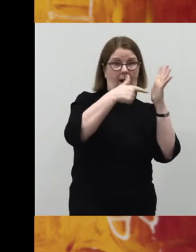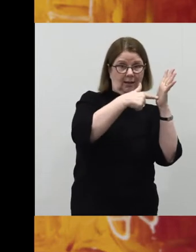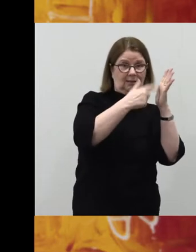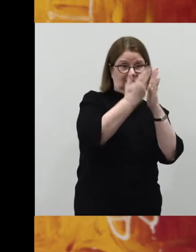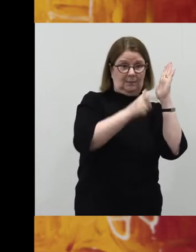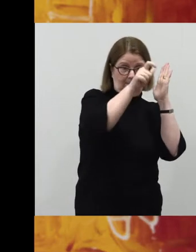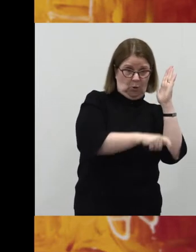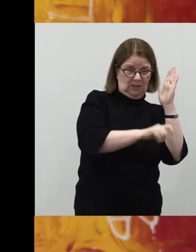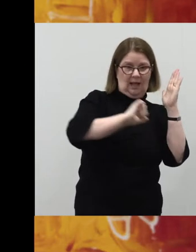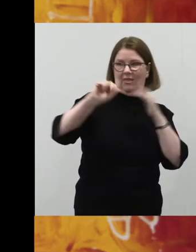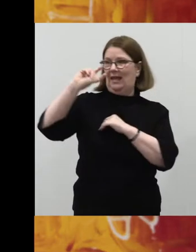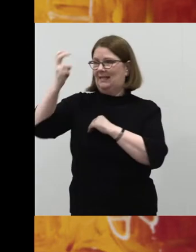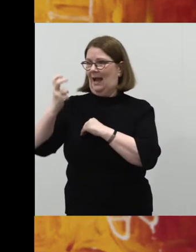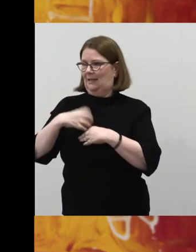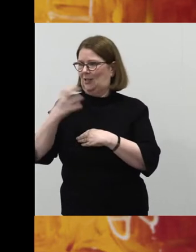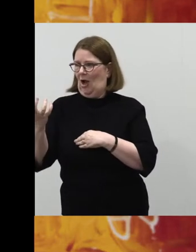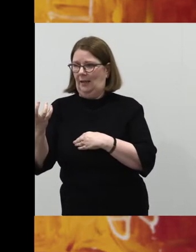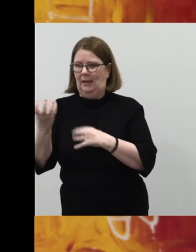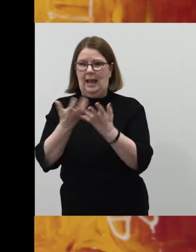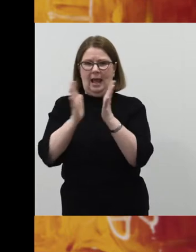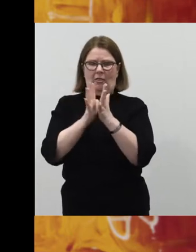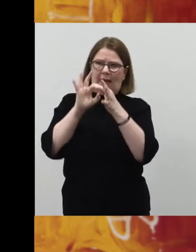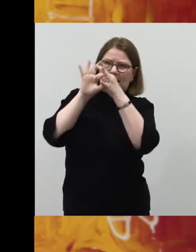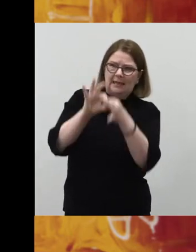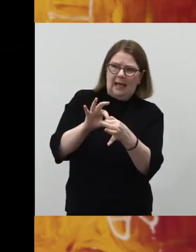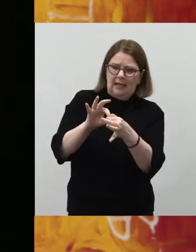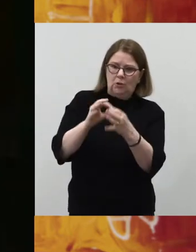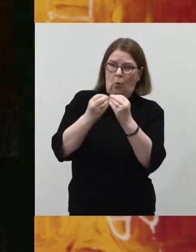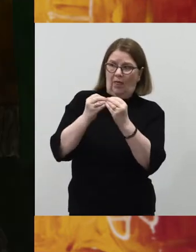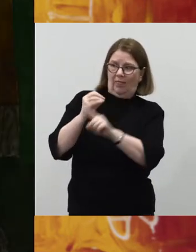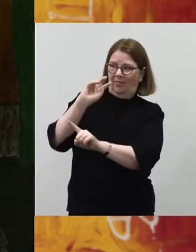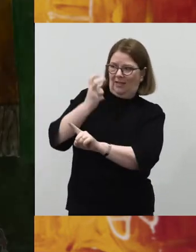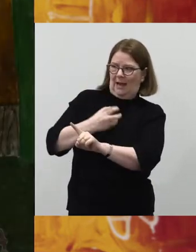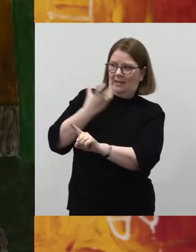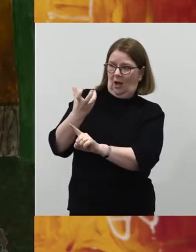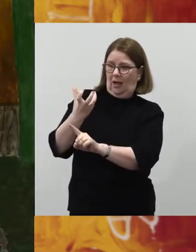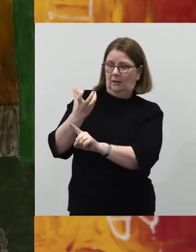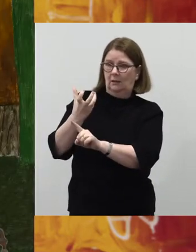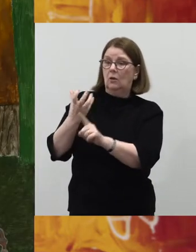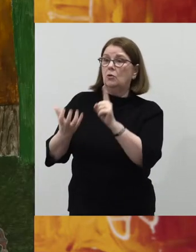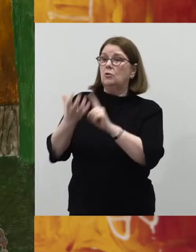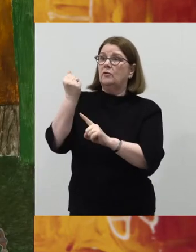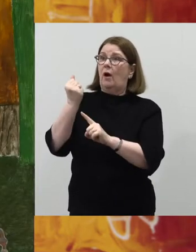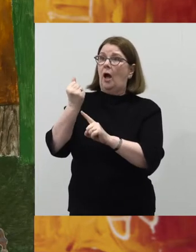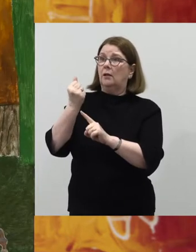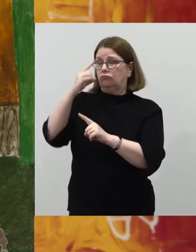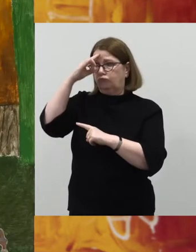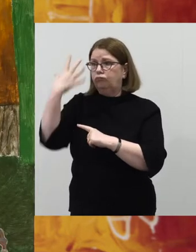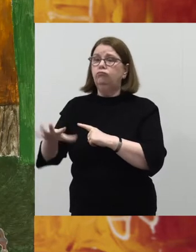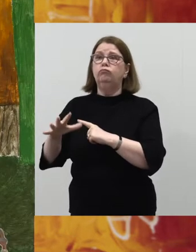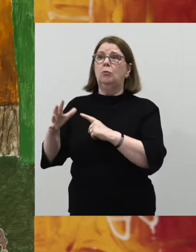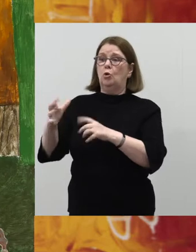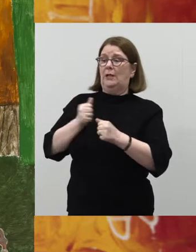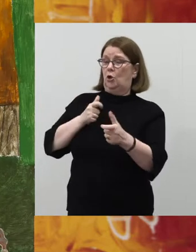Now, in this lecture, I want to explore the relationship that artists have with their dark side and the ways they engage with it to